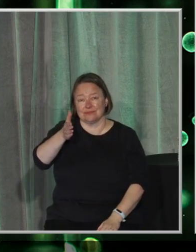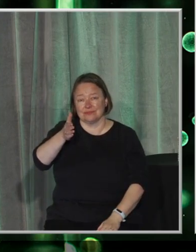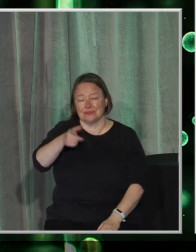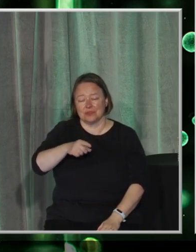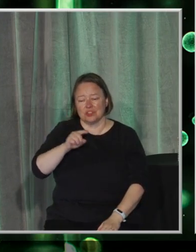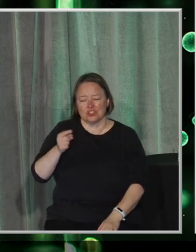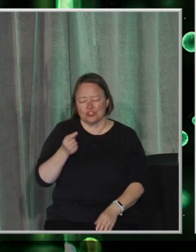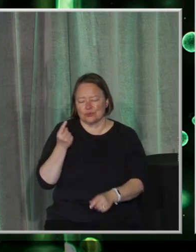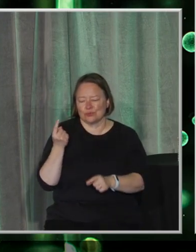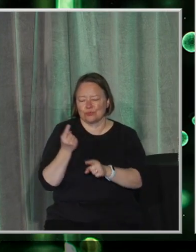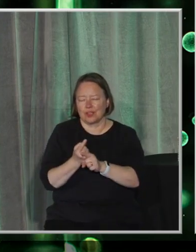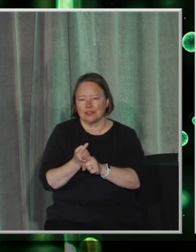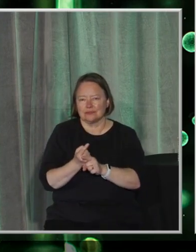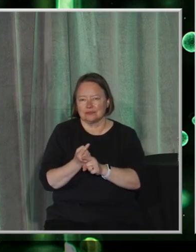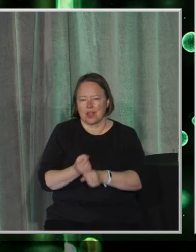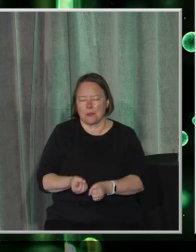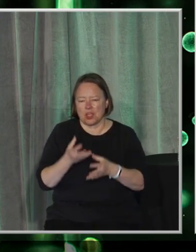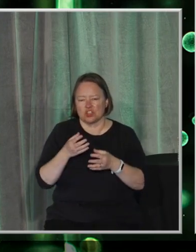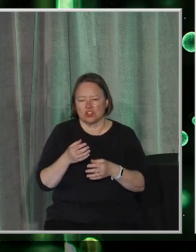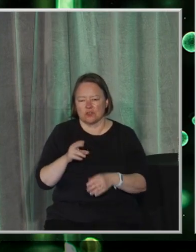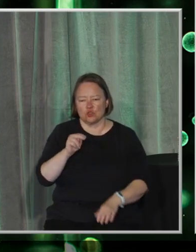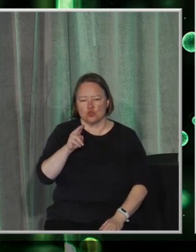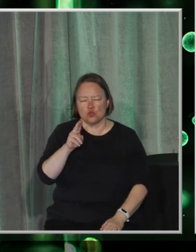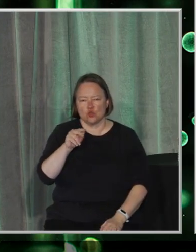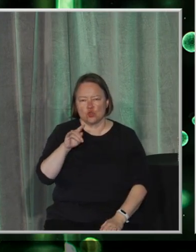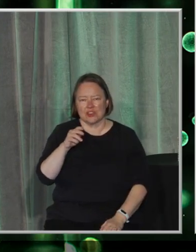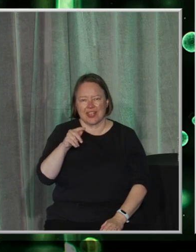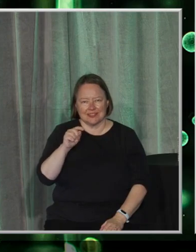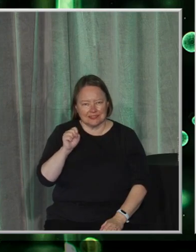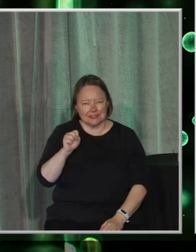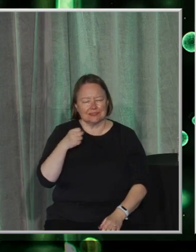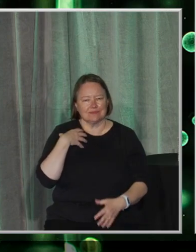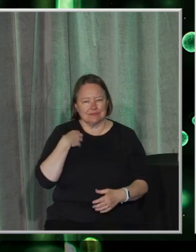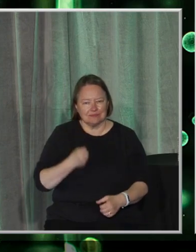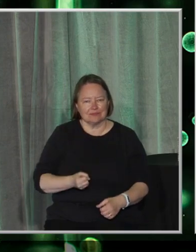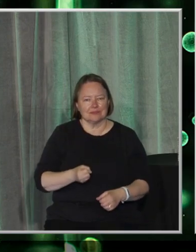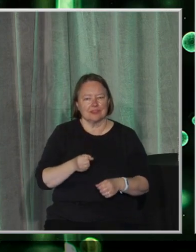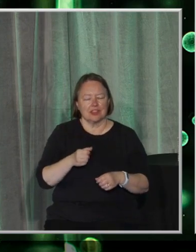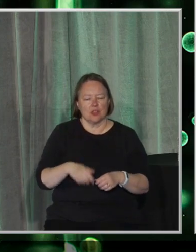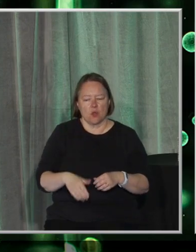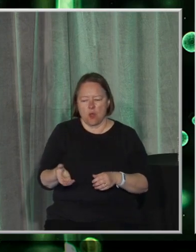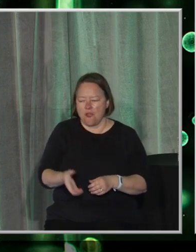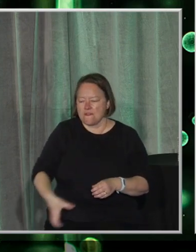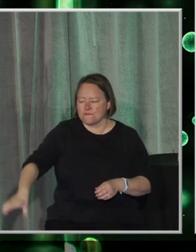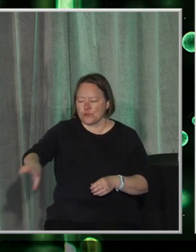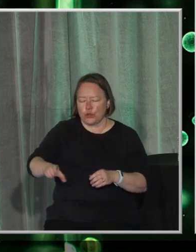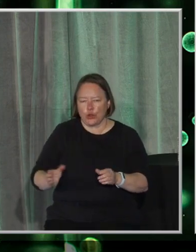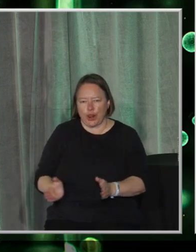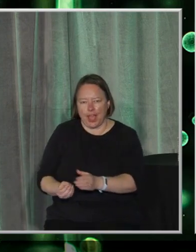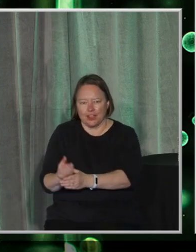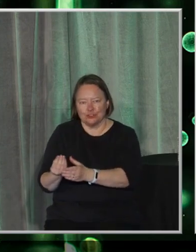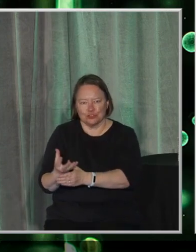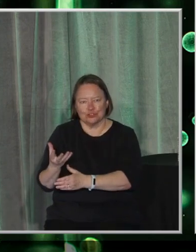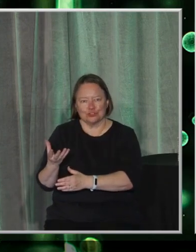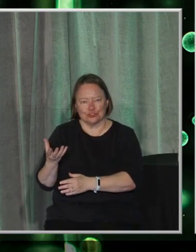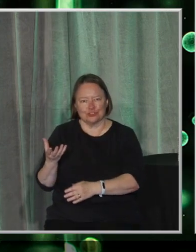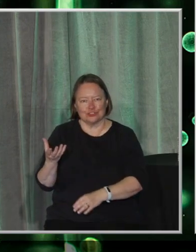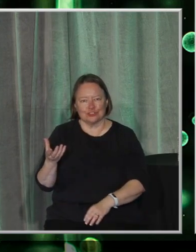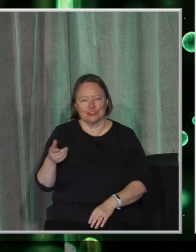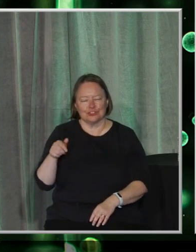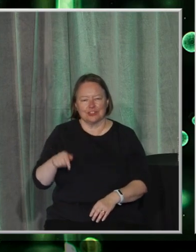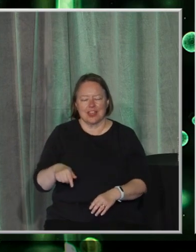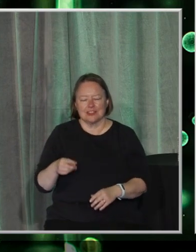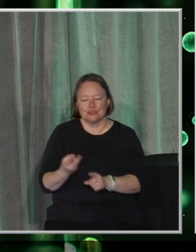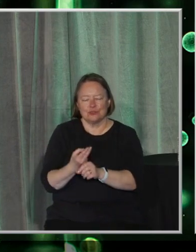just the right amount of nutrients, just the right amount of fertilizers are applied at the